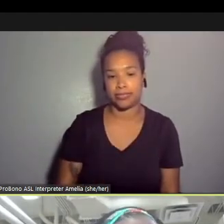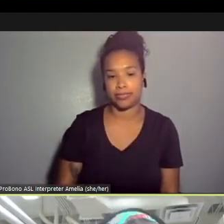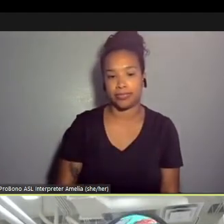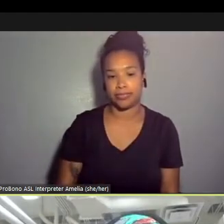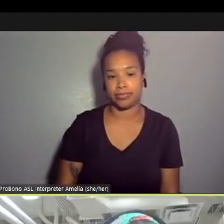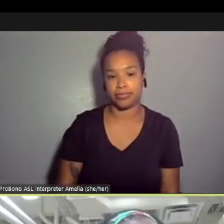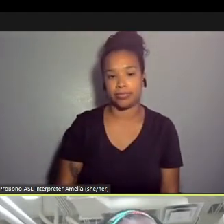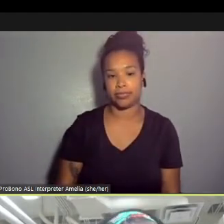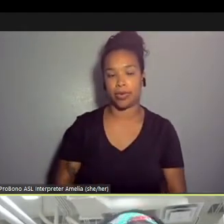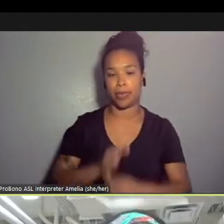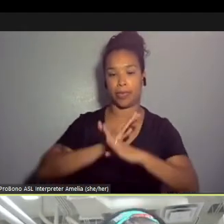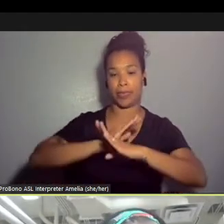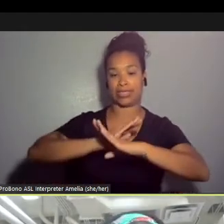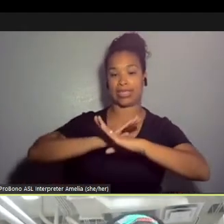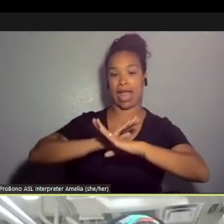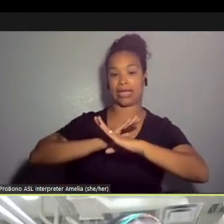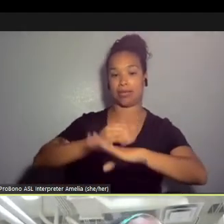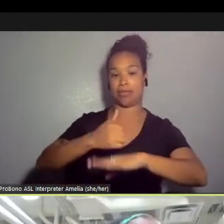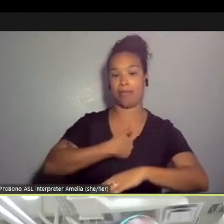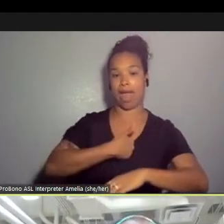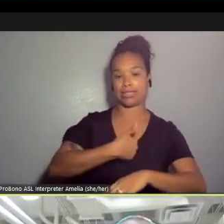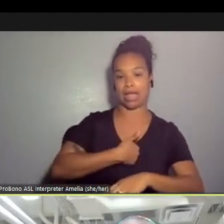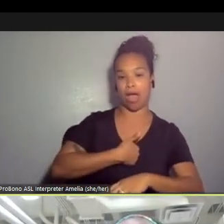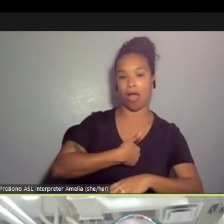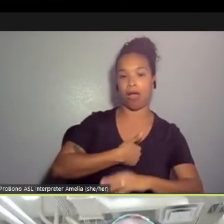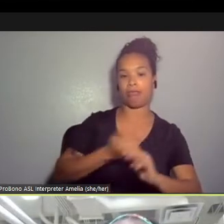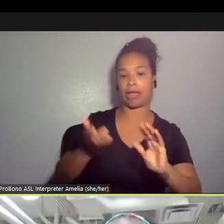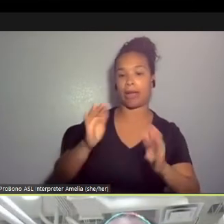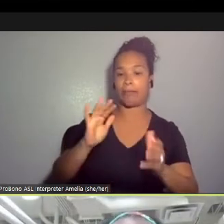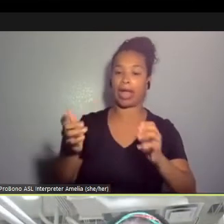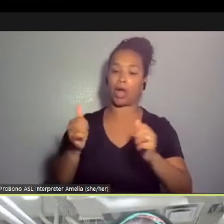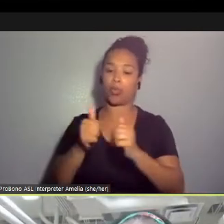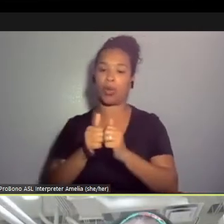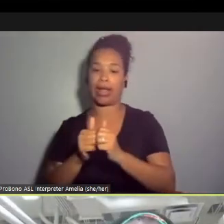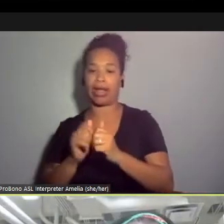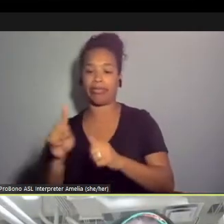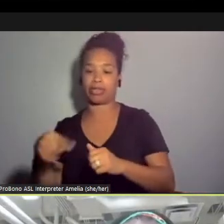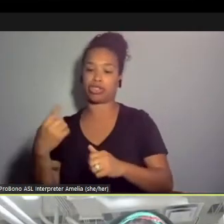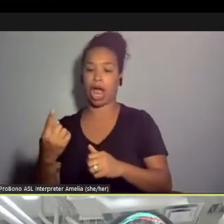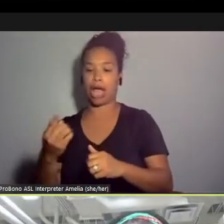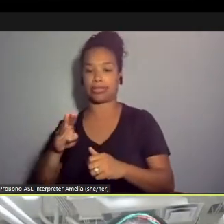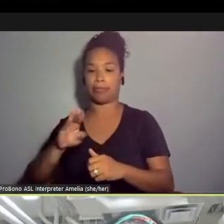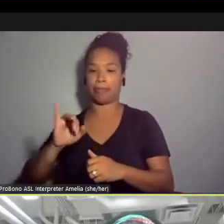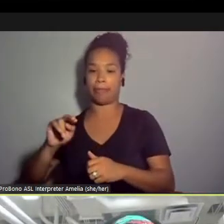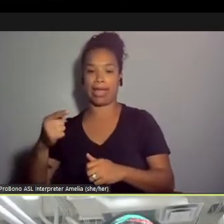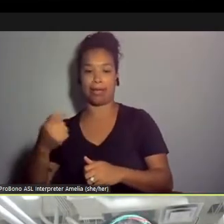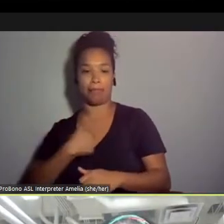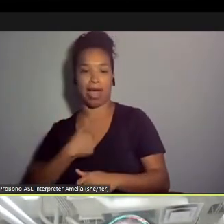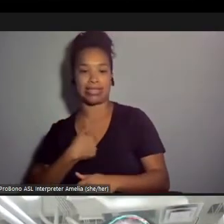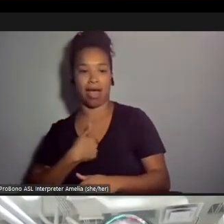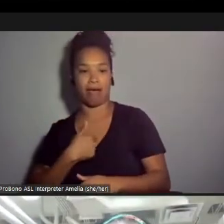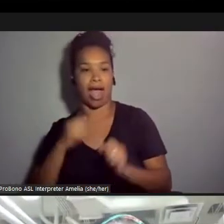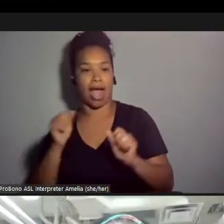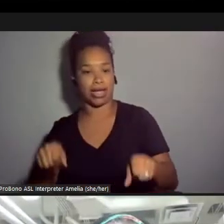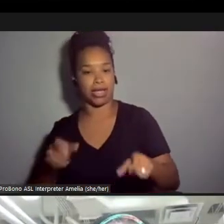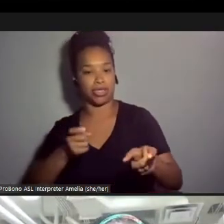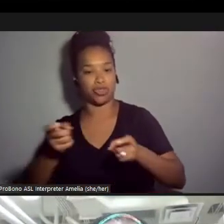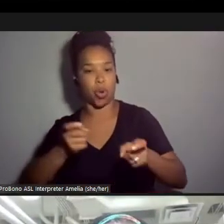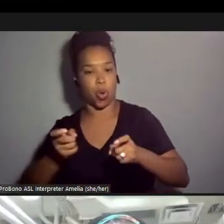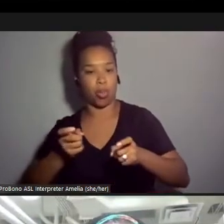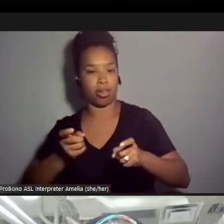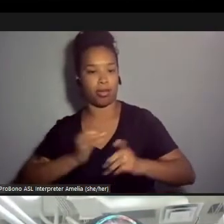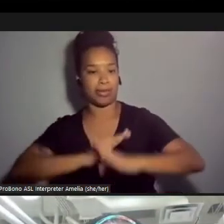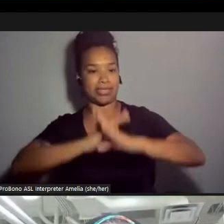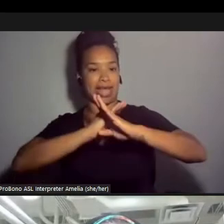protecting myself versus being myself. Like I can control the protective aspect of